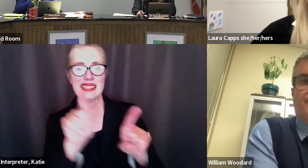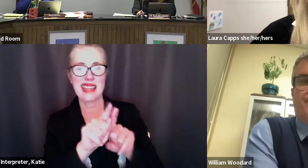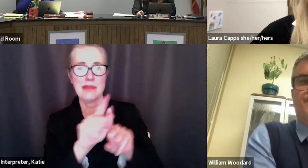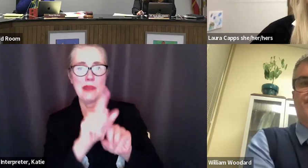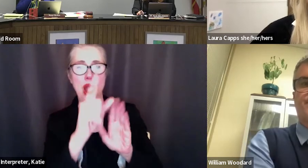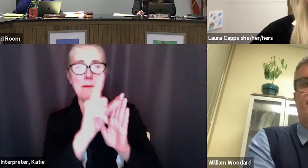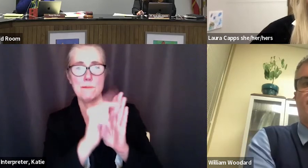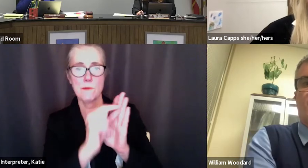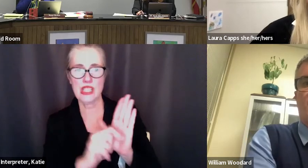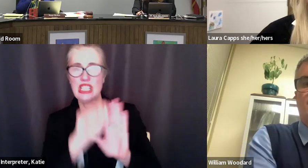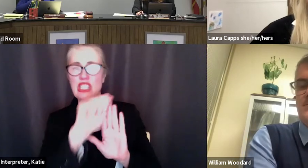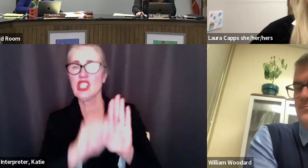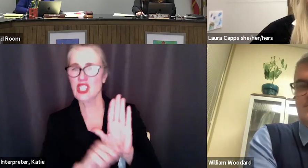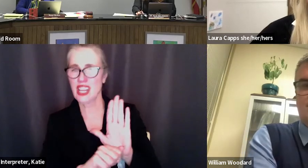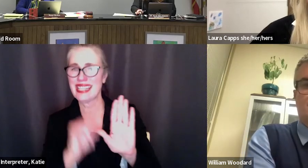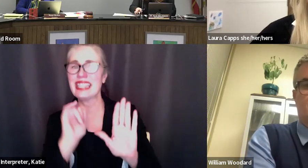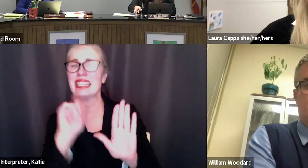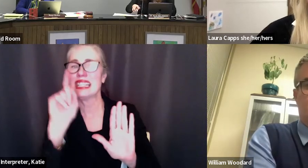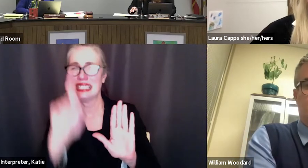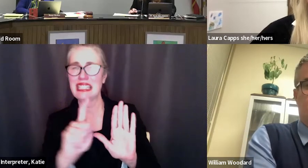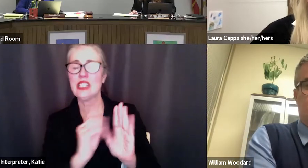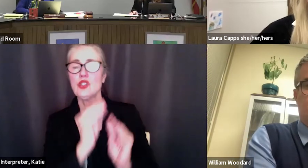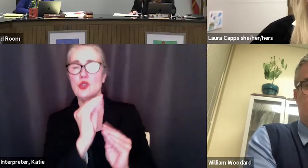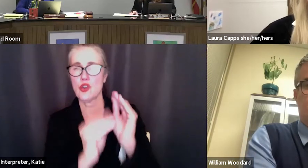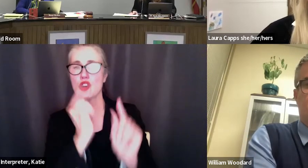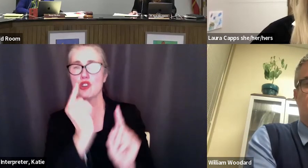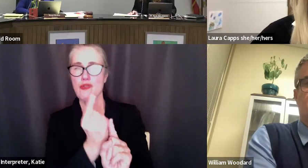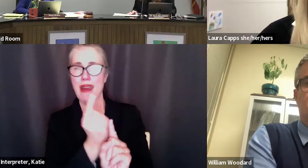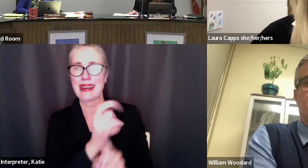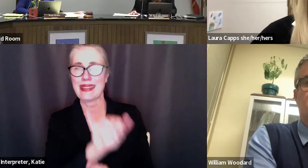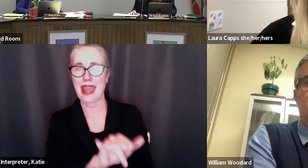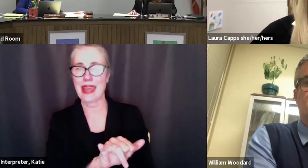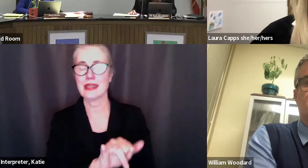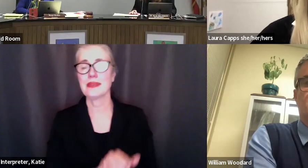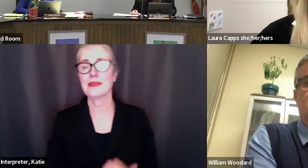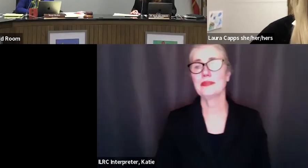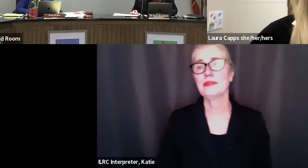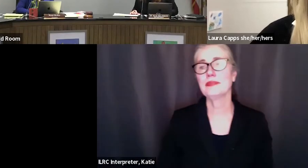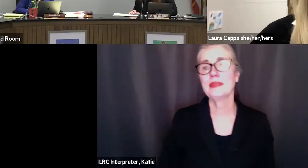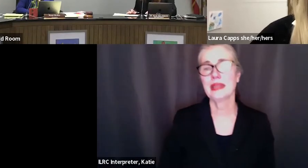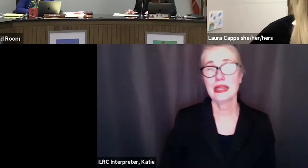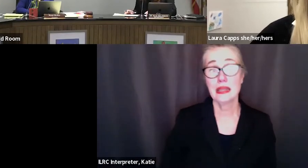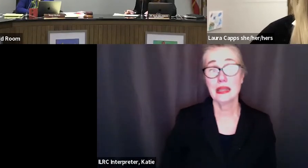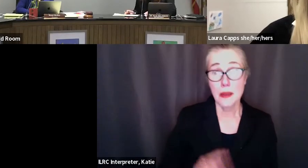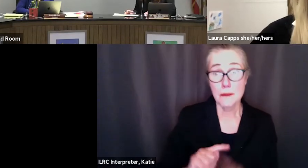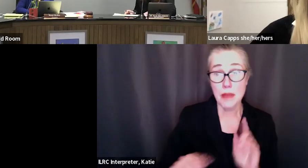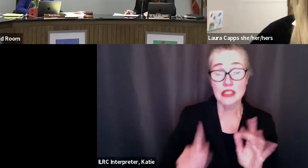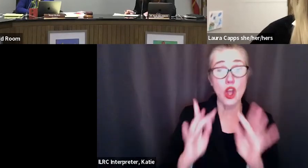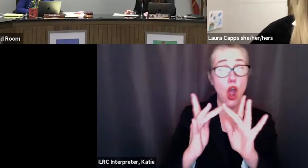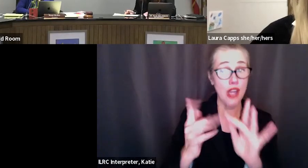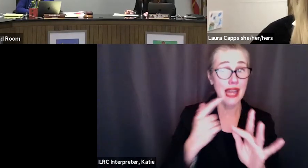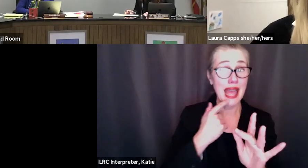that thank you i know that the online copy is 2022 correct